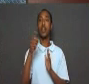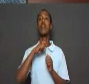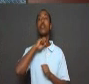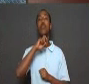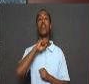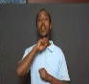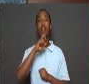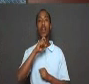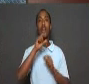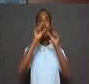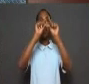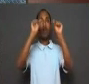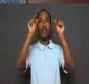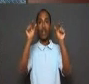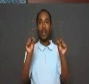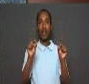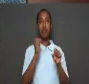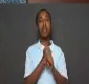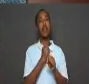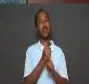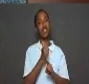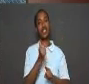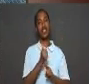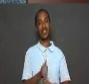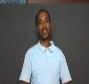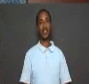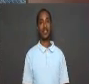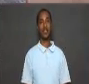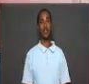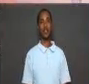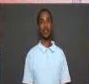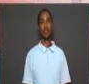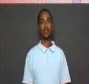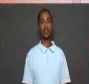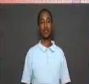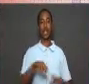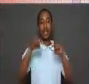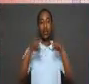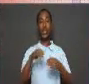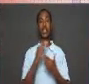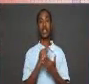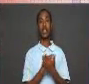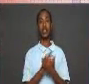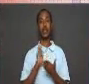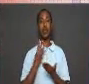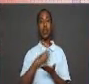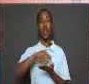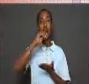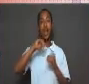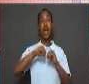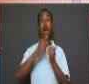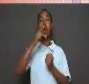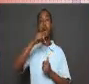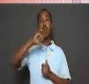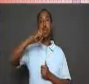siding, and roofing can also be made of steel. In today's lesson, we